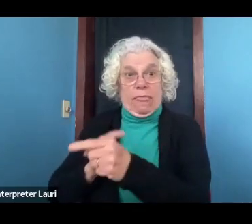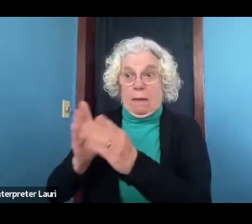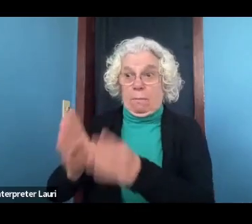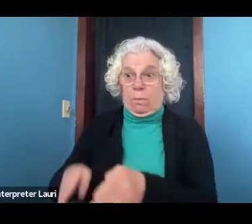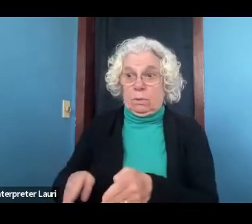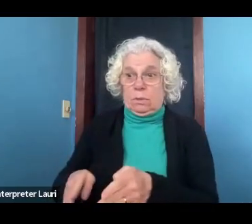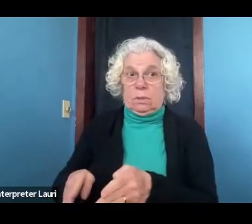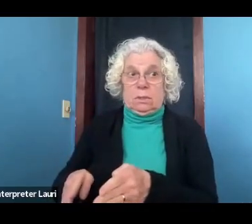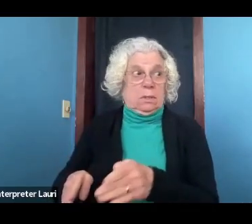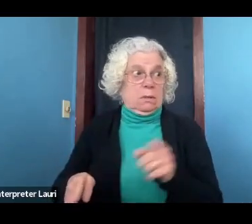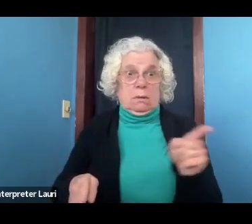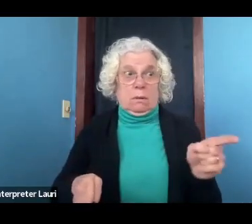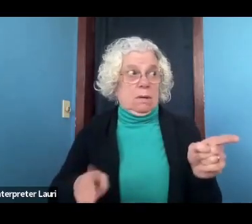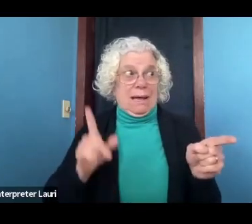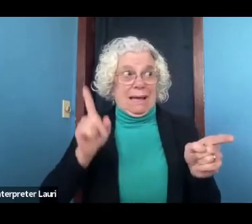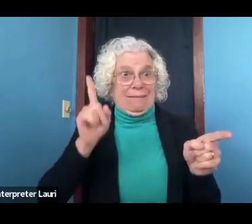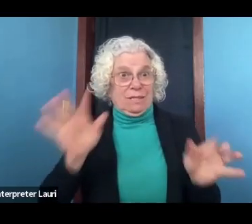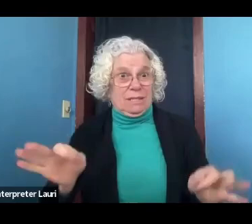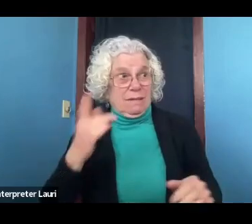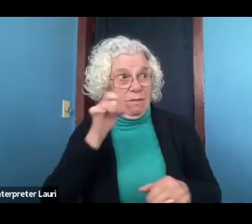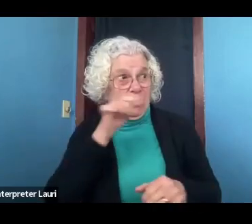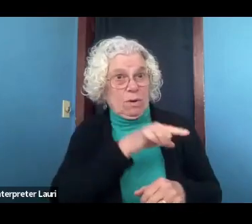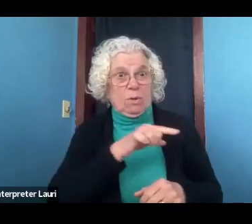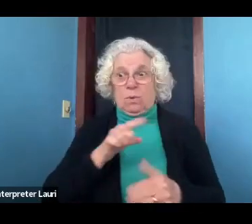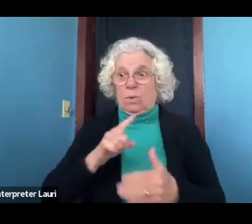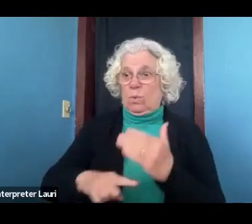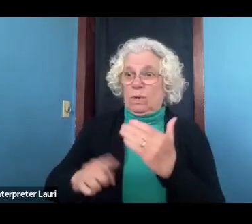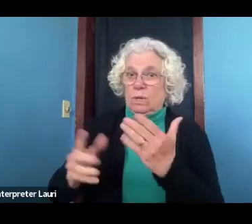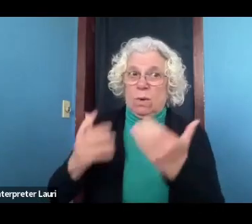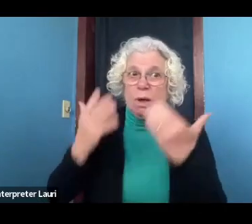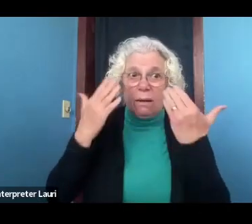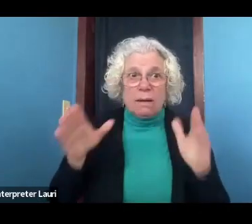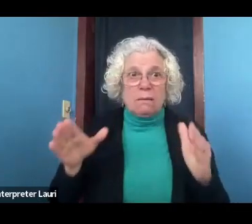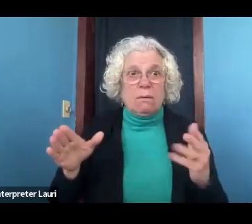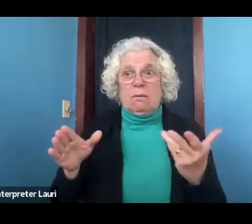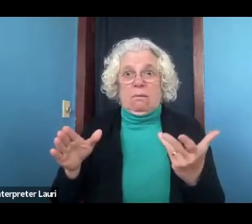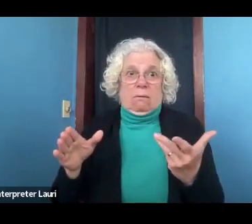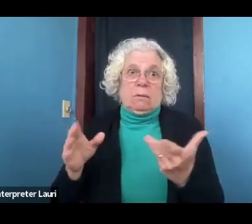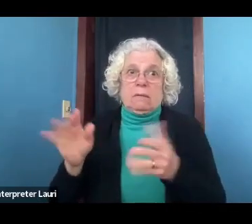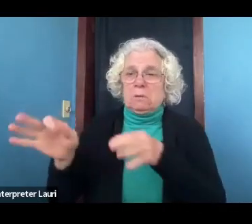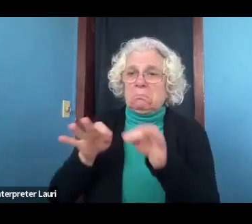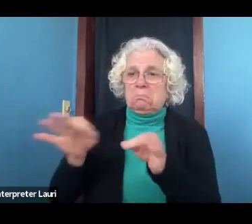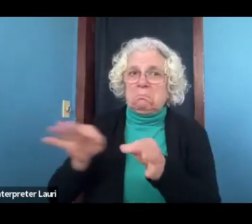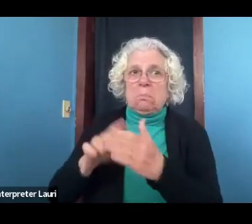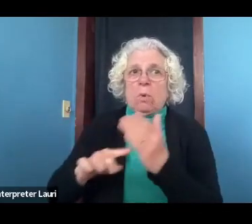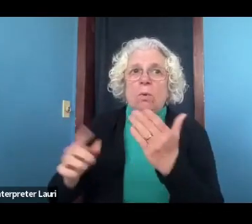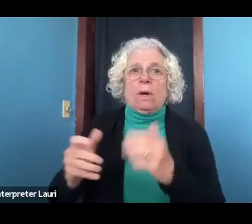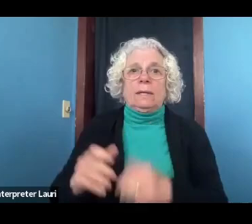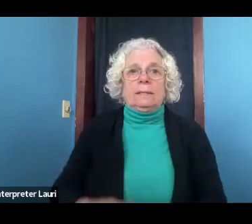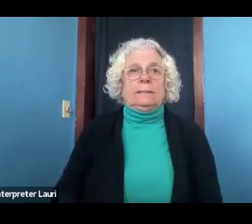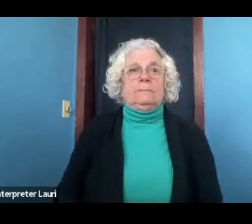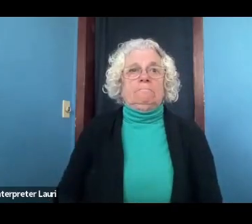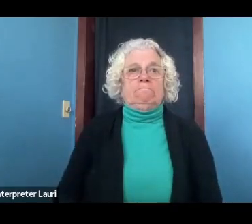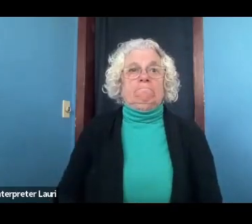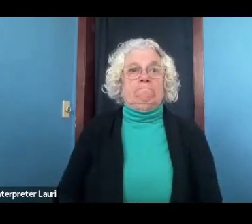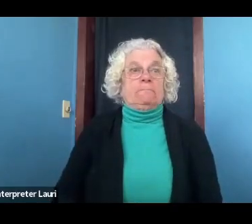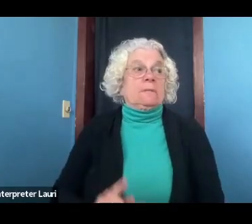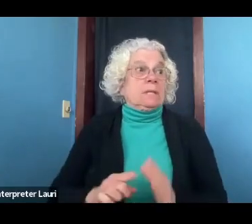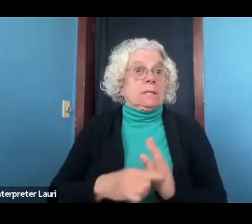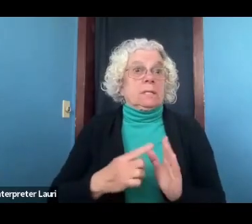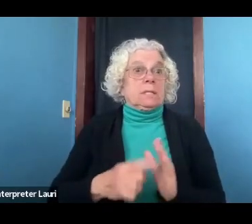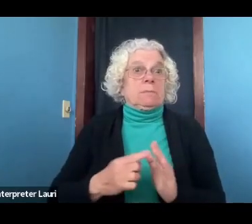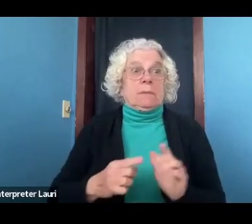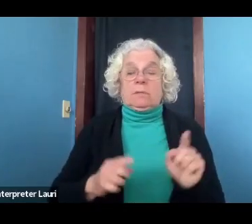they know what to do if they're called upon to act. Sometimes people just have conversations with their